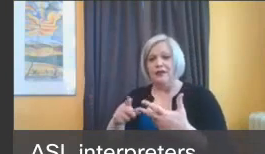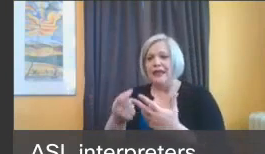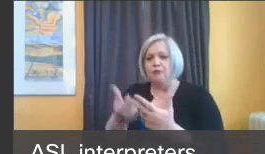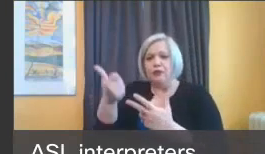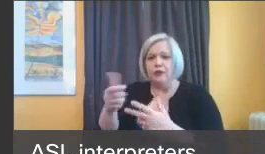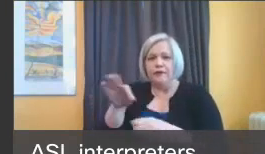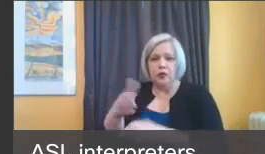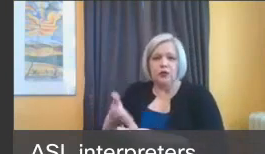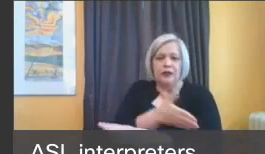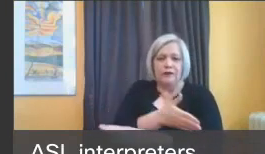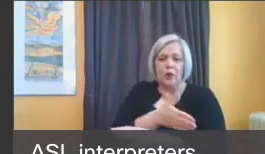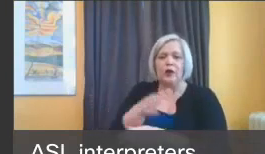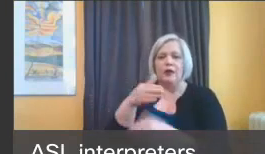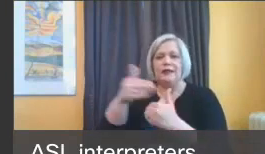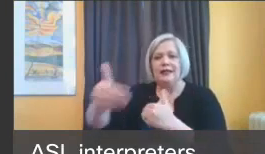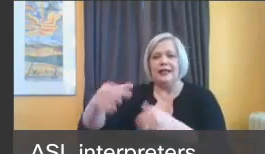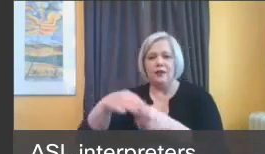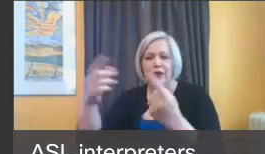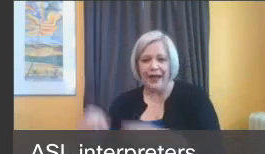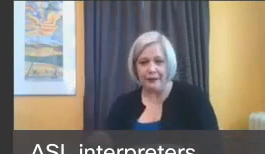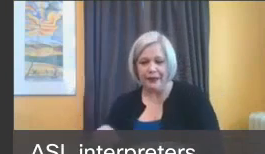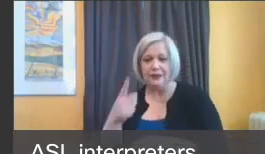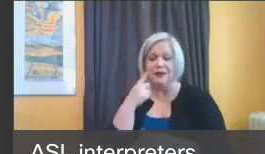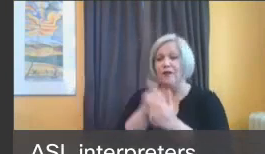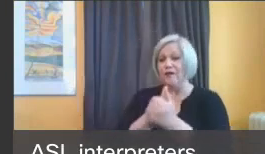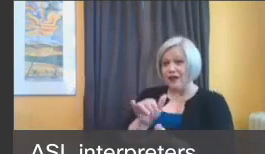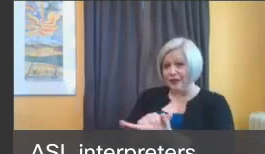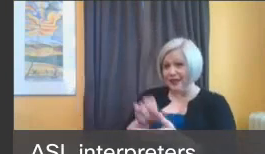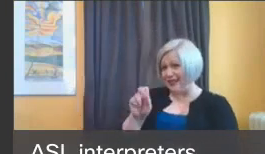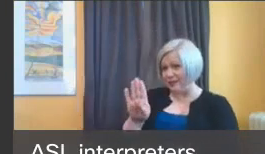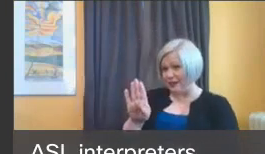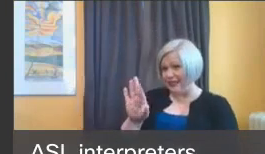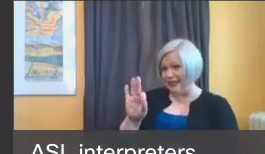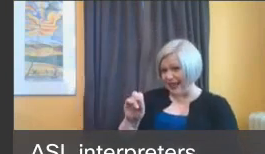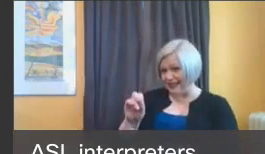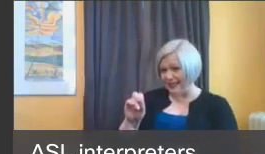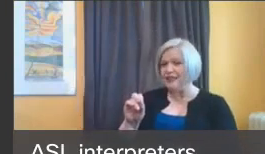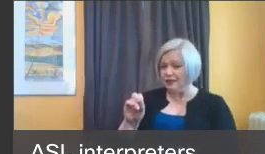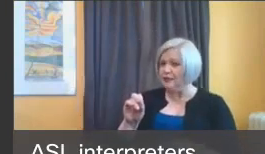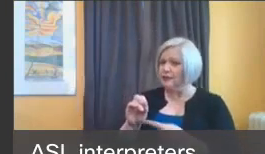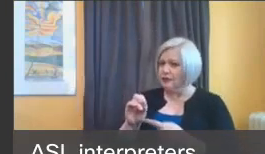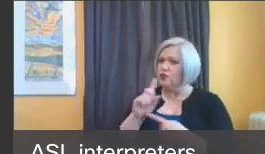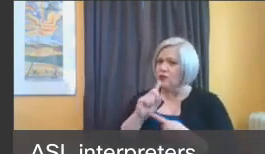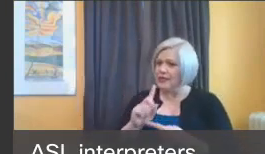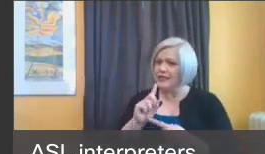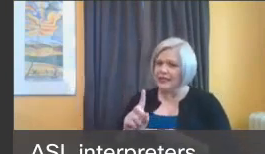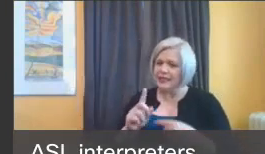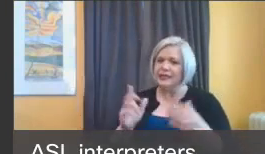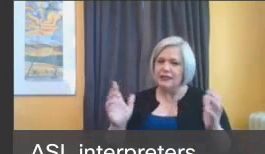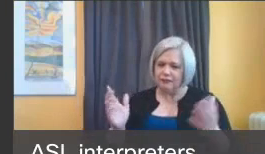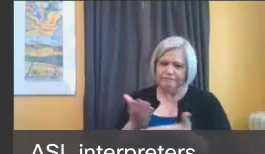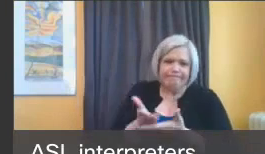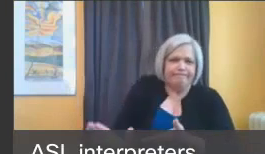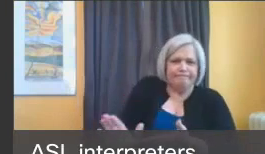cycle. Following this pattern, SB 90 disenfranchises voters through facially race-neutral means that have been enacted in Florida